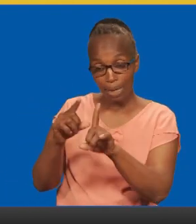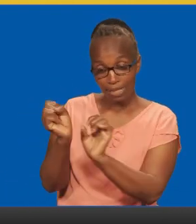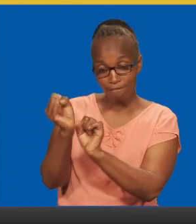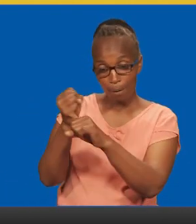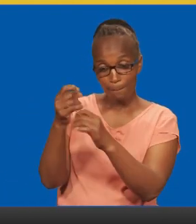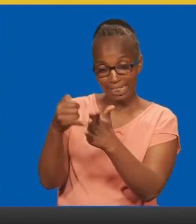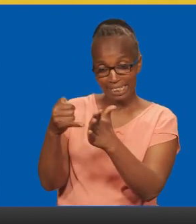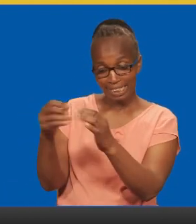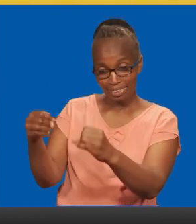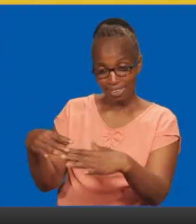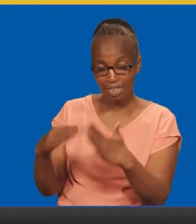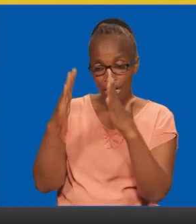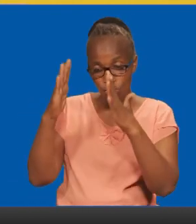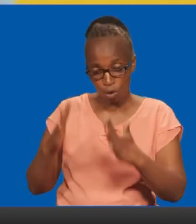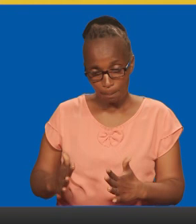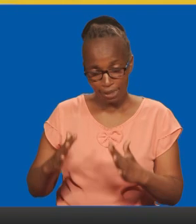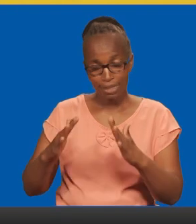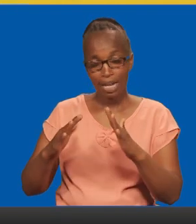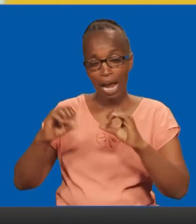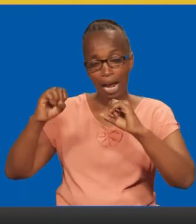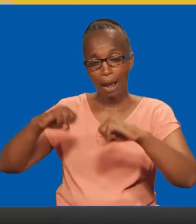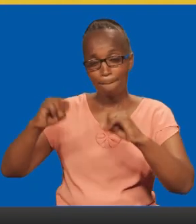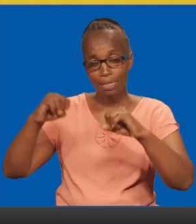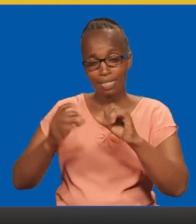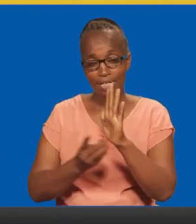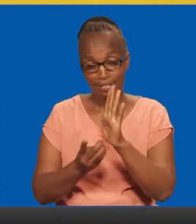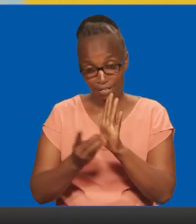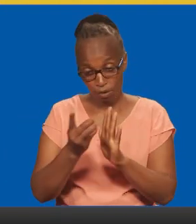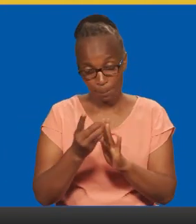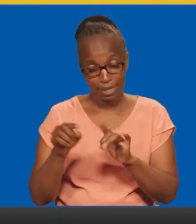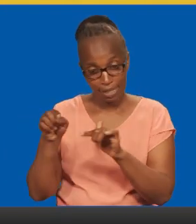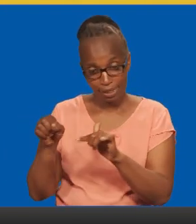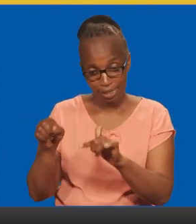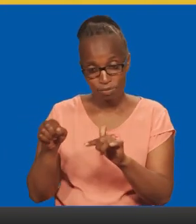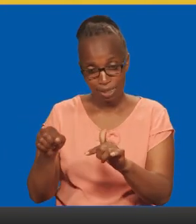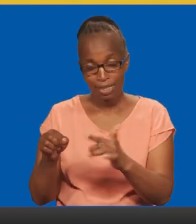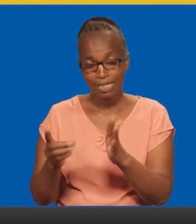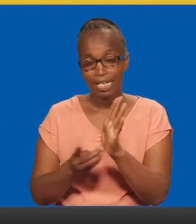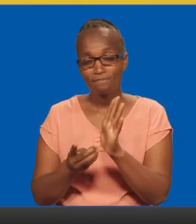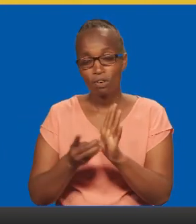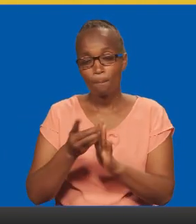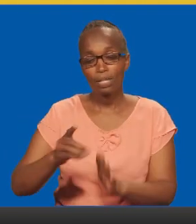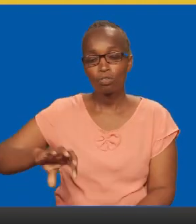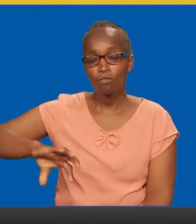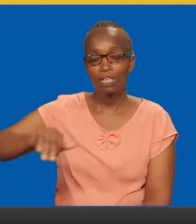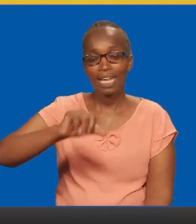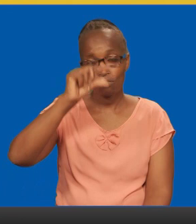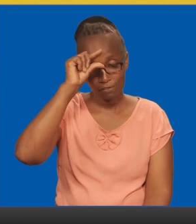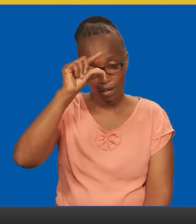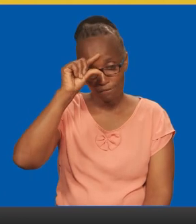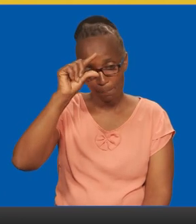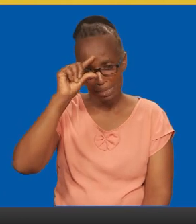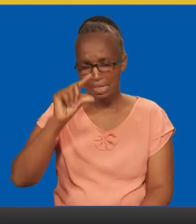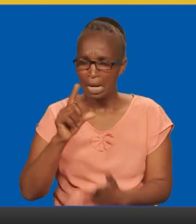made it clear that human capacity development is a concurrent function of national and county